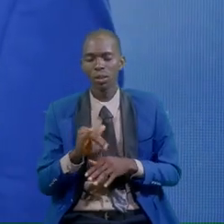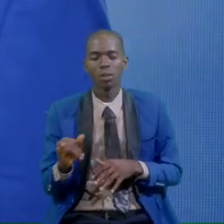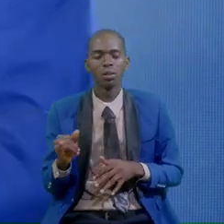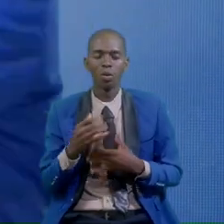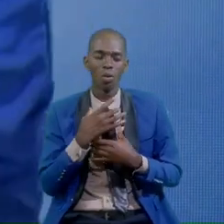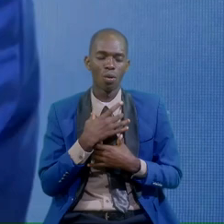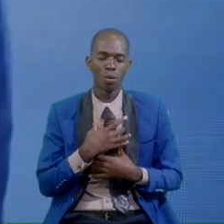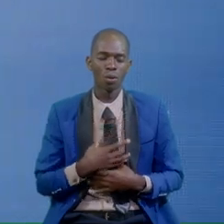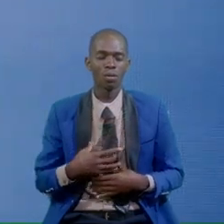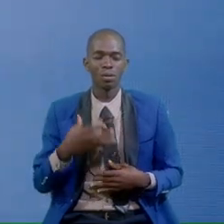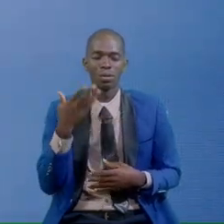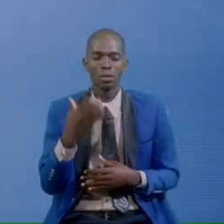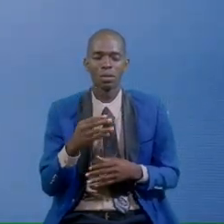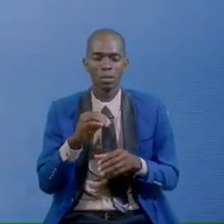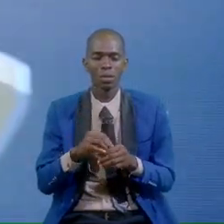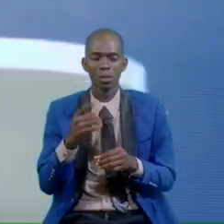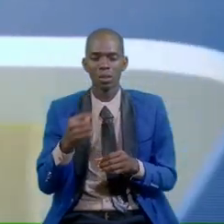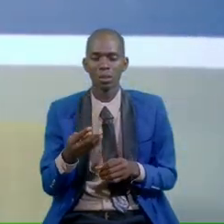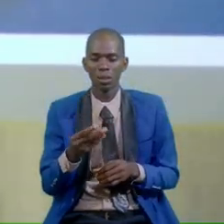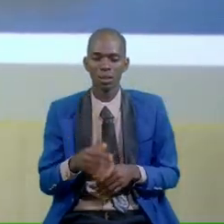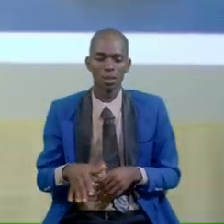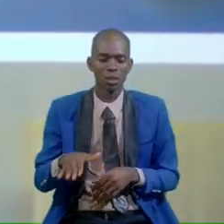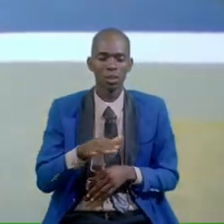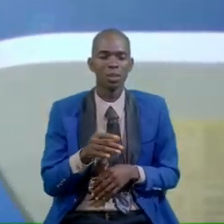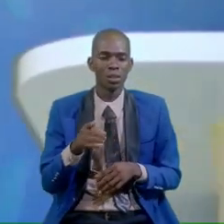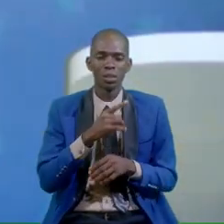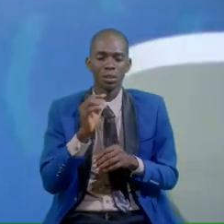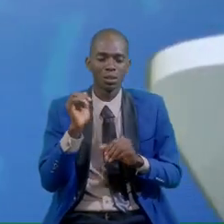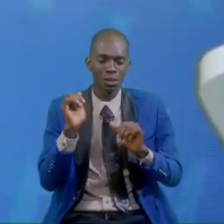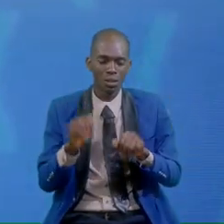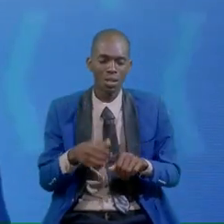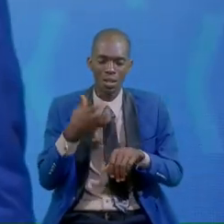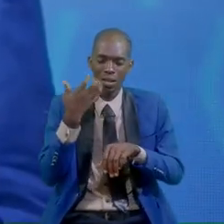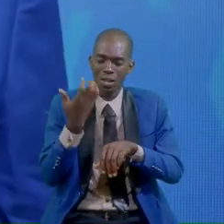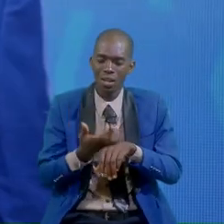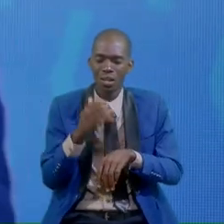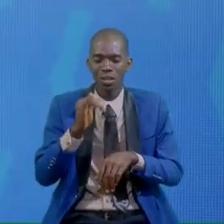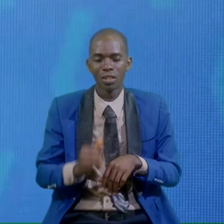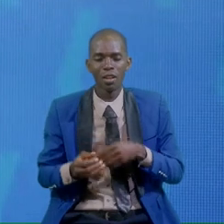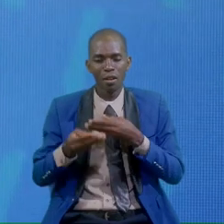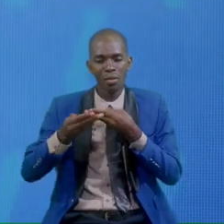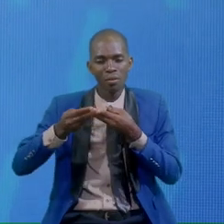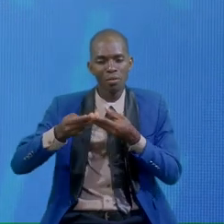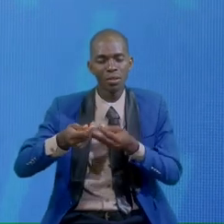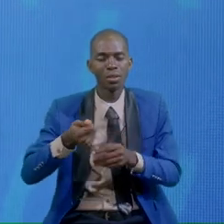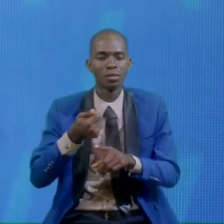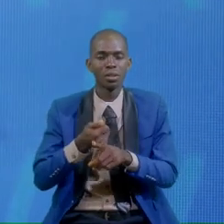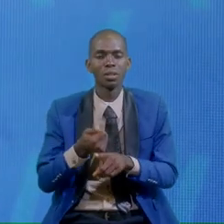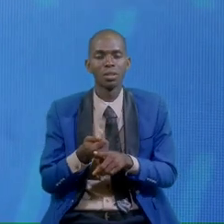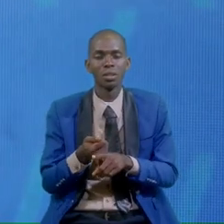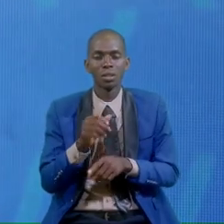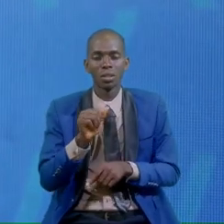the land. They could barely feed themselves. He didn't search for